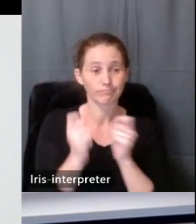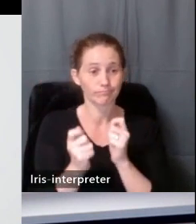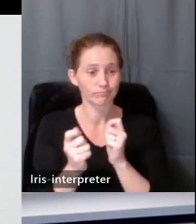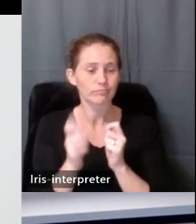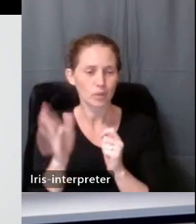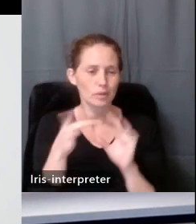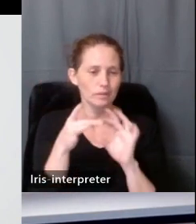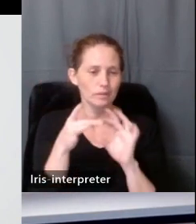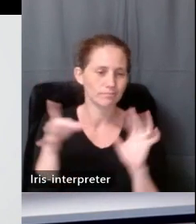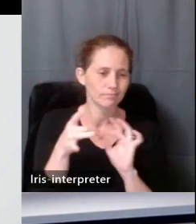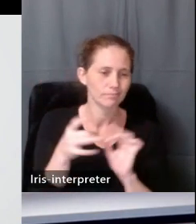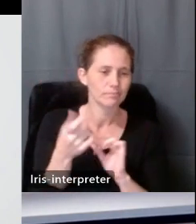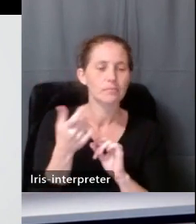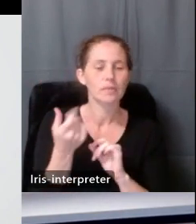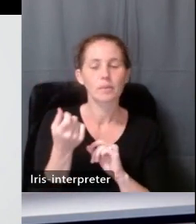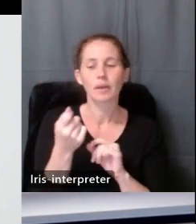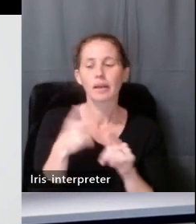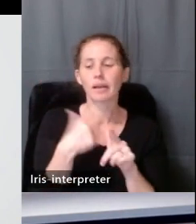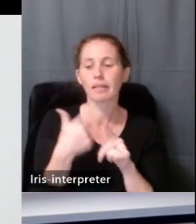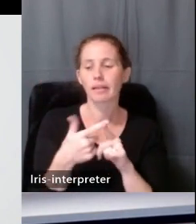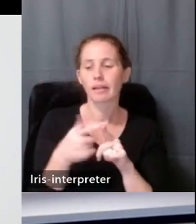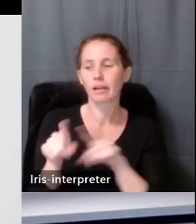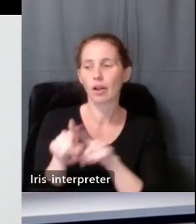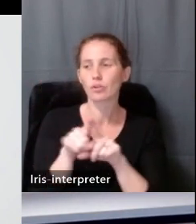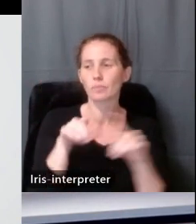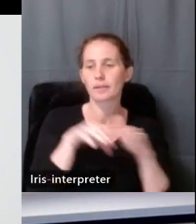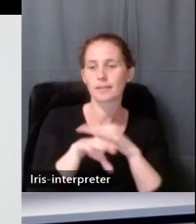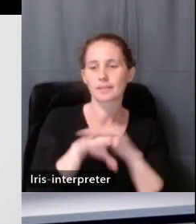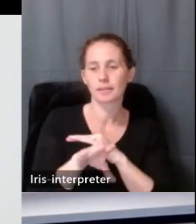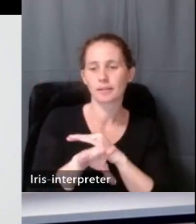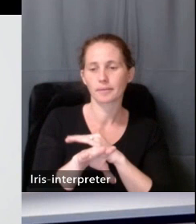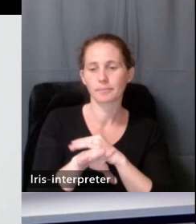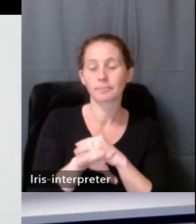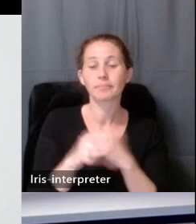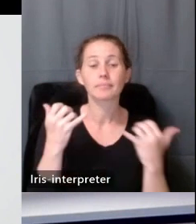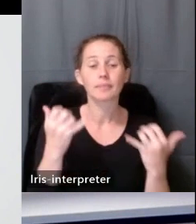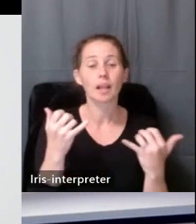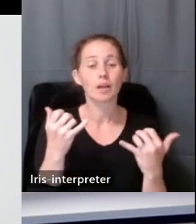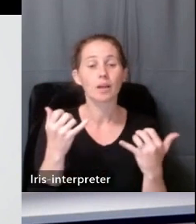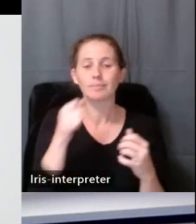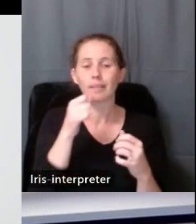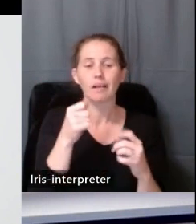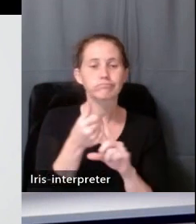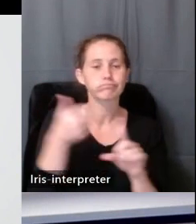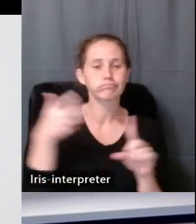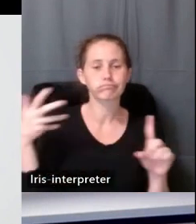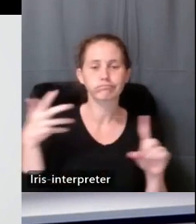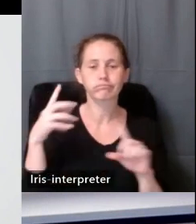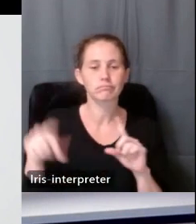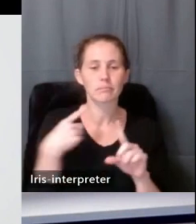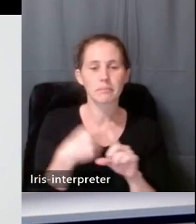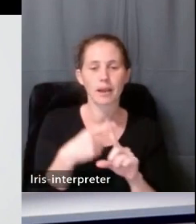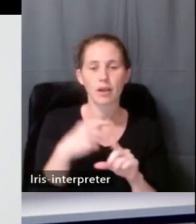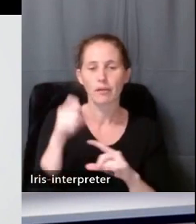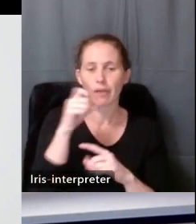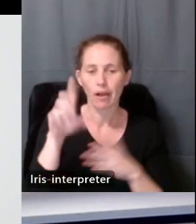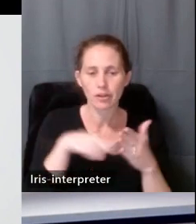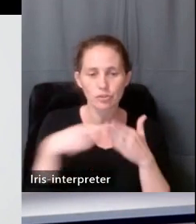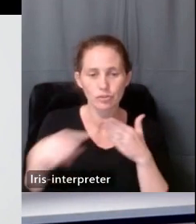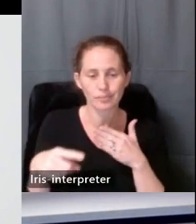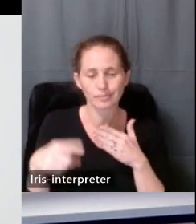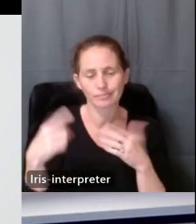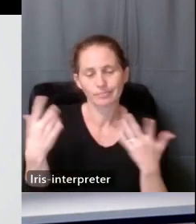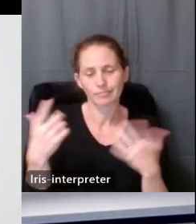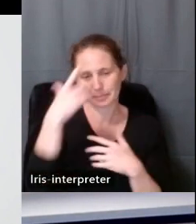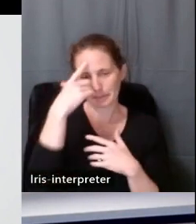bit more about that. And then also about accessibility. Now, I'm not going to say too much about the non-discrimination, because